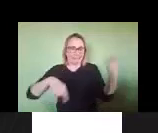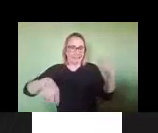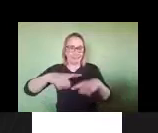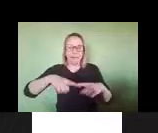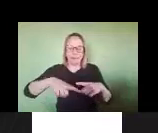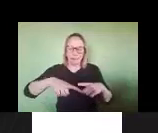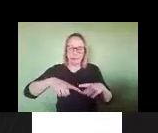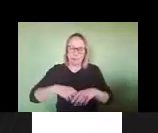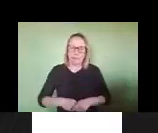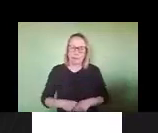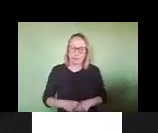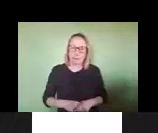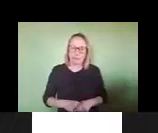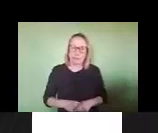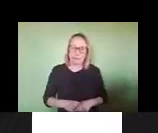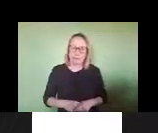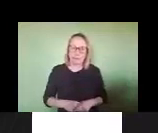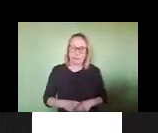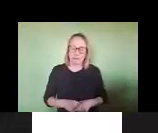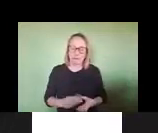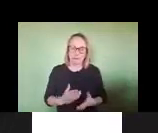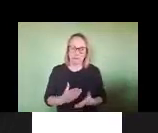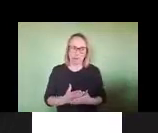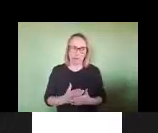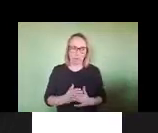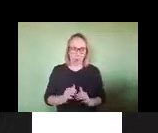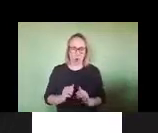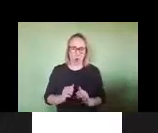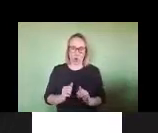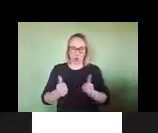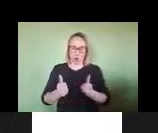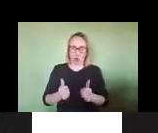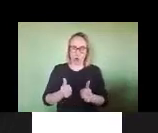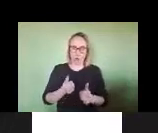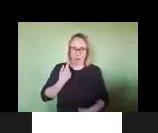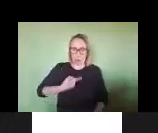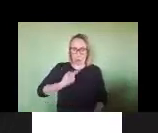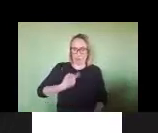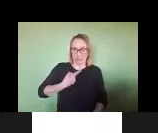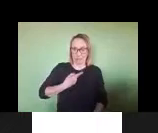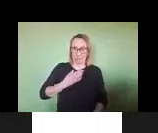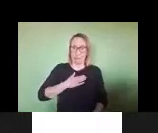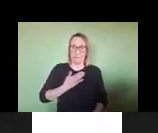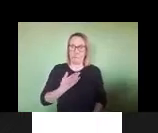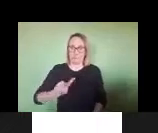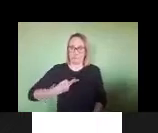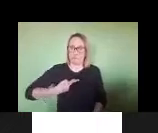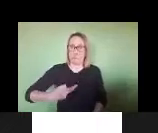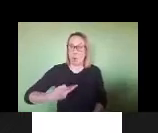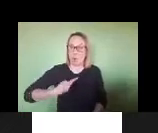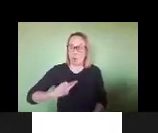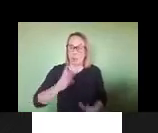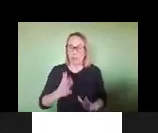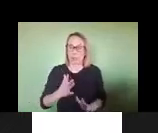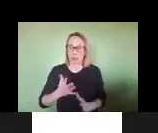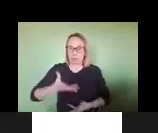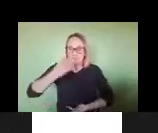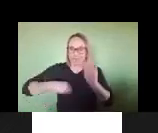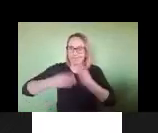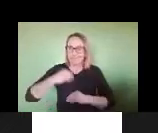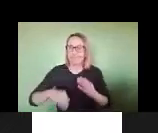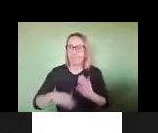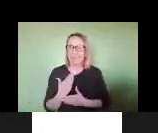And I think it's quite good to put ourselves and the members out of our comfort zones.